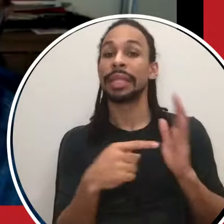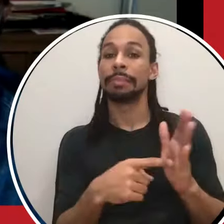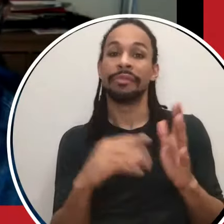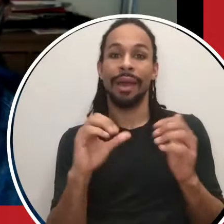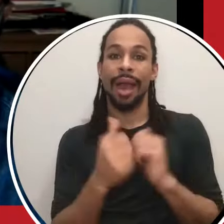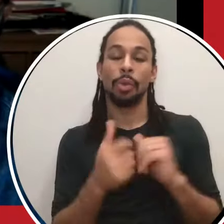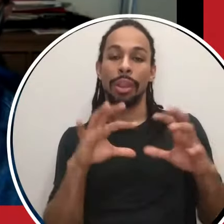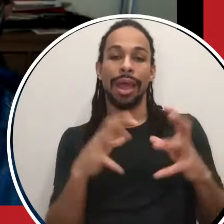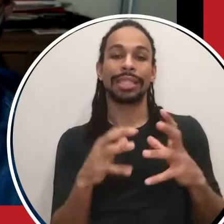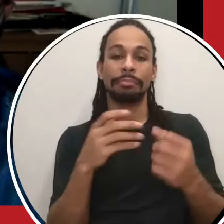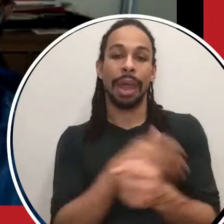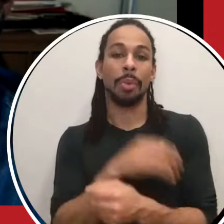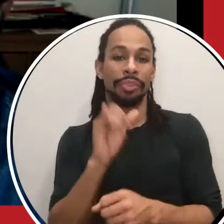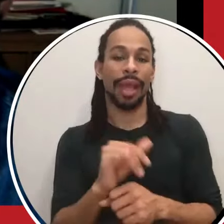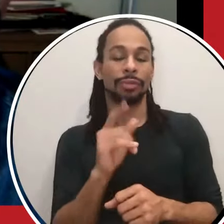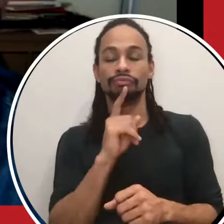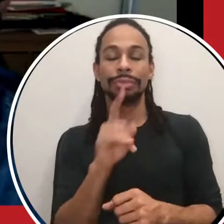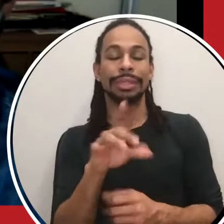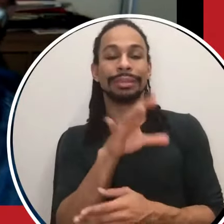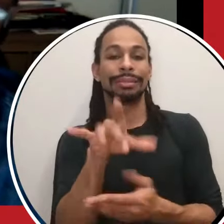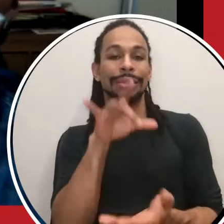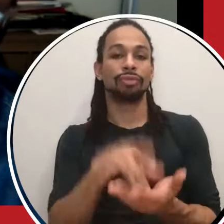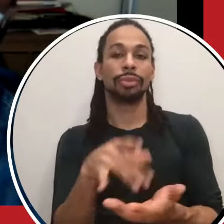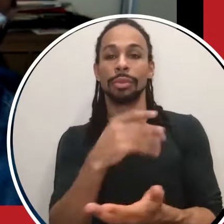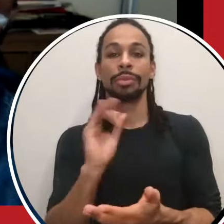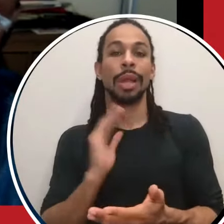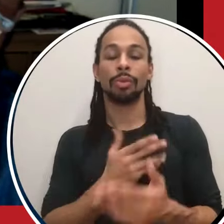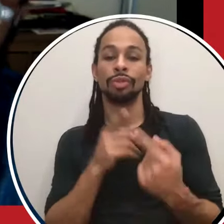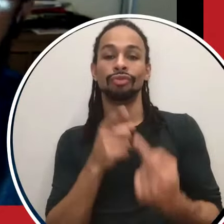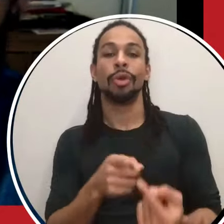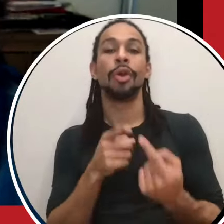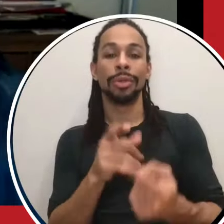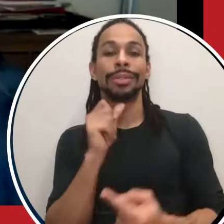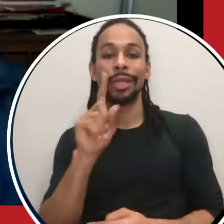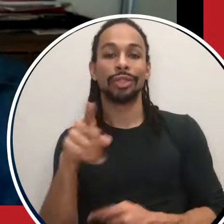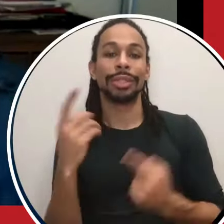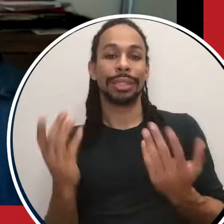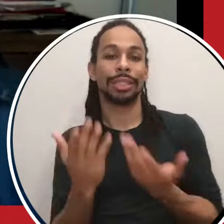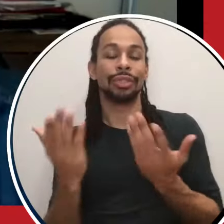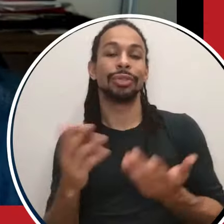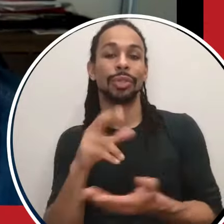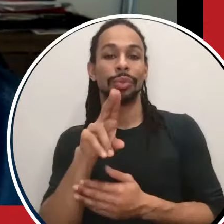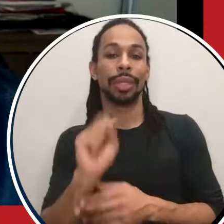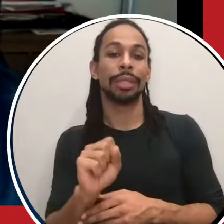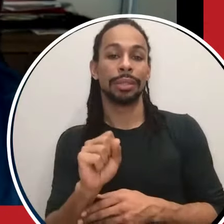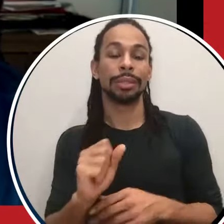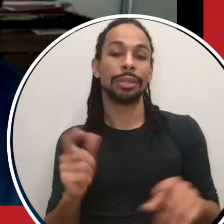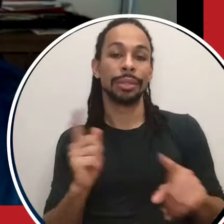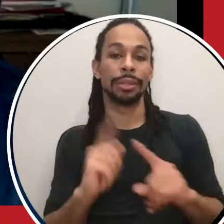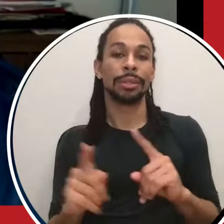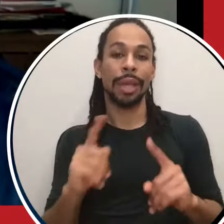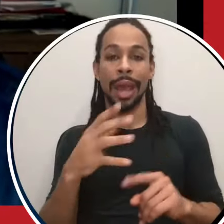so central and a reminder that our struggle is not just here in the United States for DSA, but it's international.